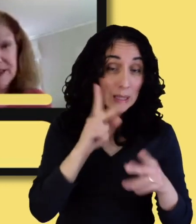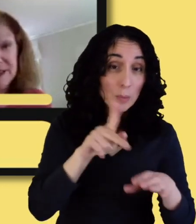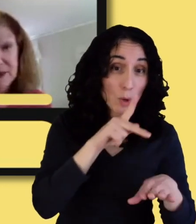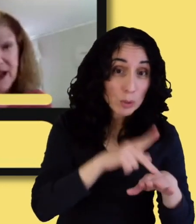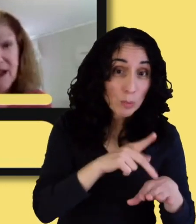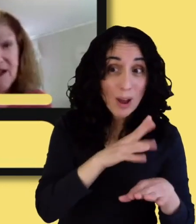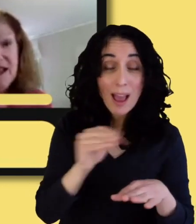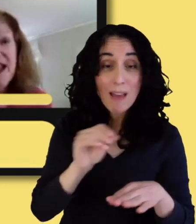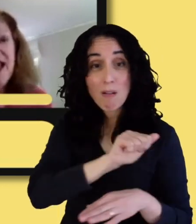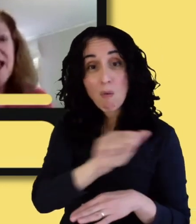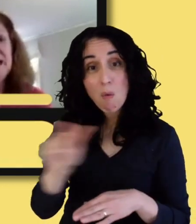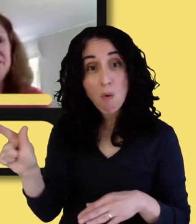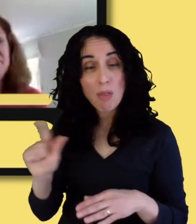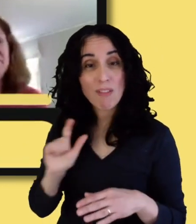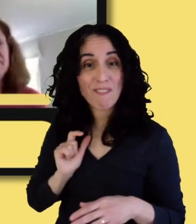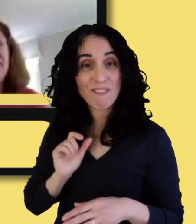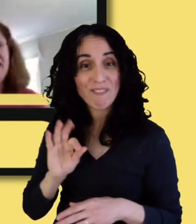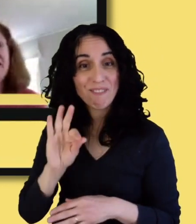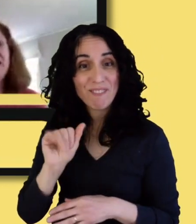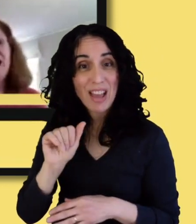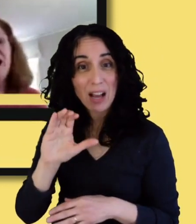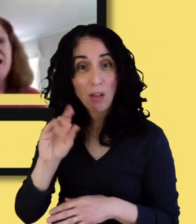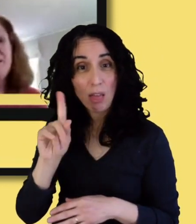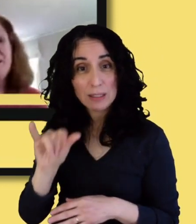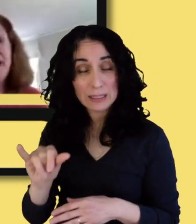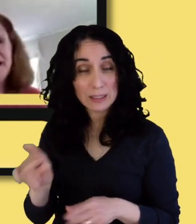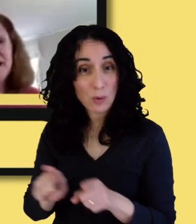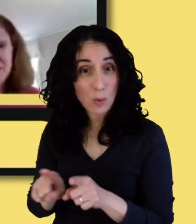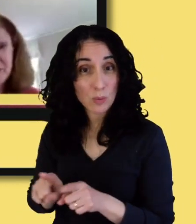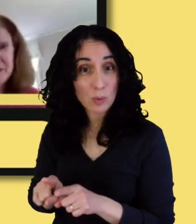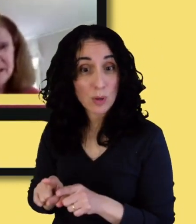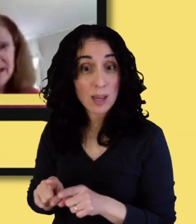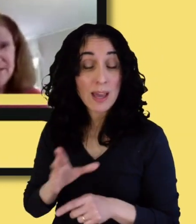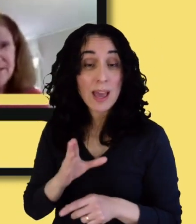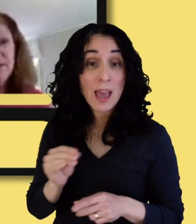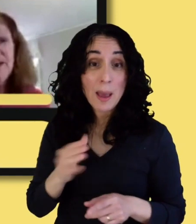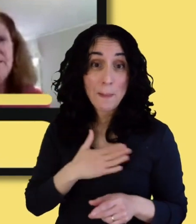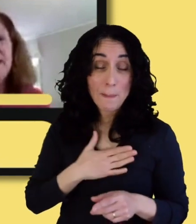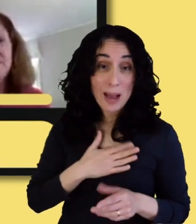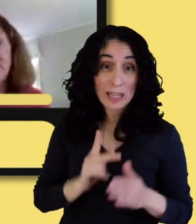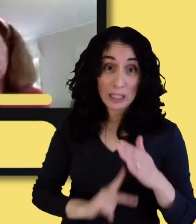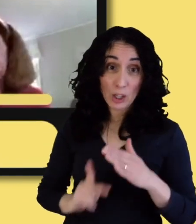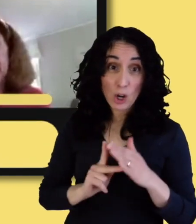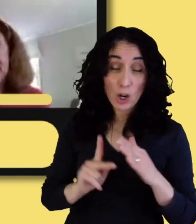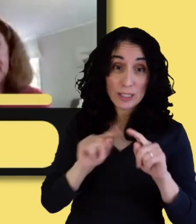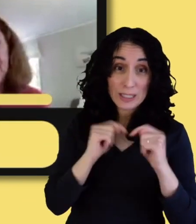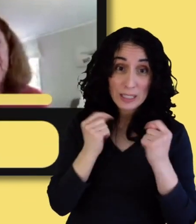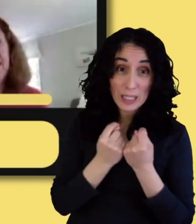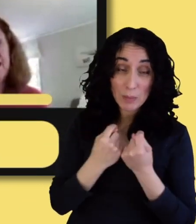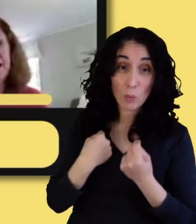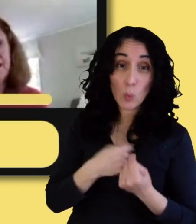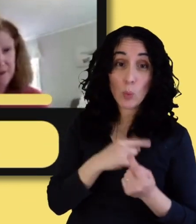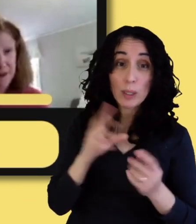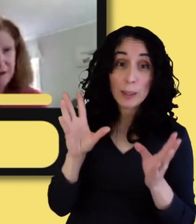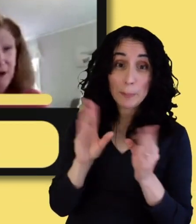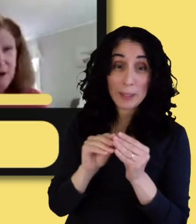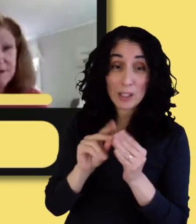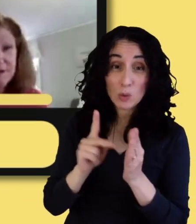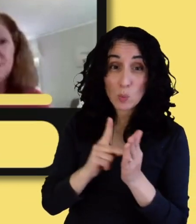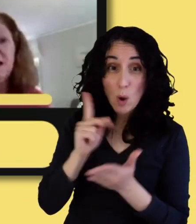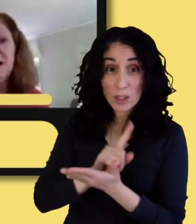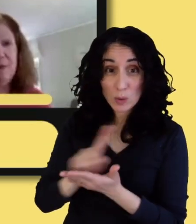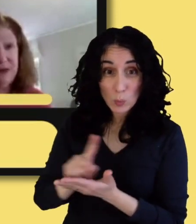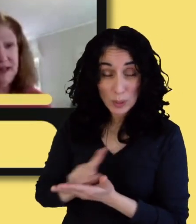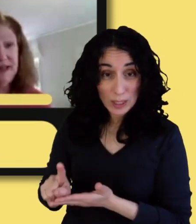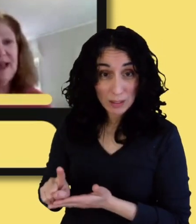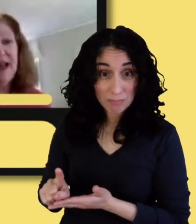the faculty as well. In addition to that, my kindergarten team, we meet twice a week alone